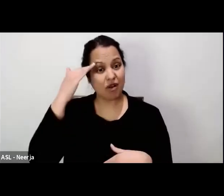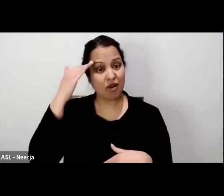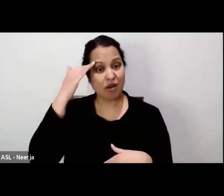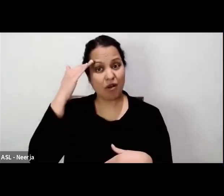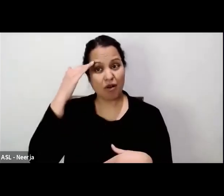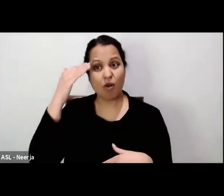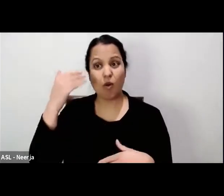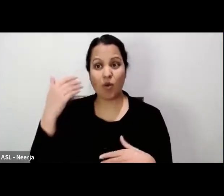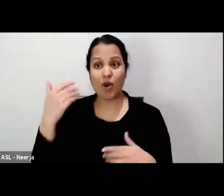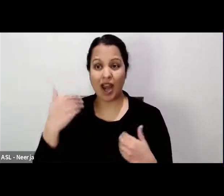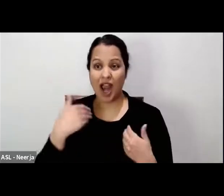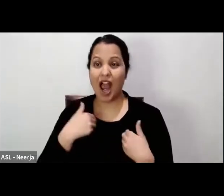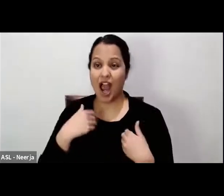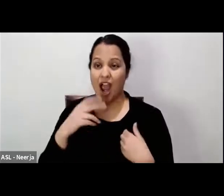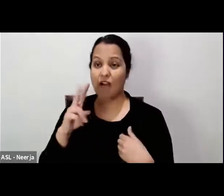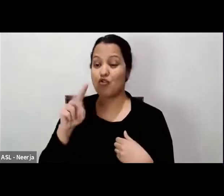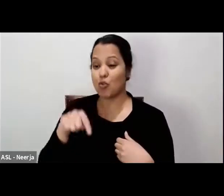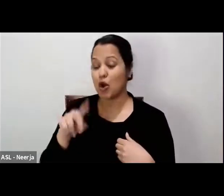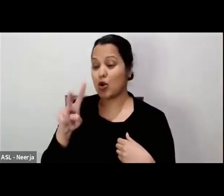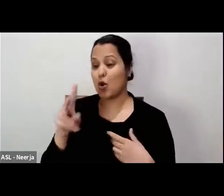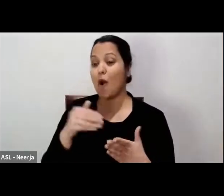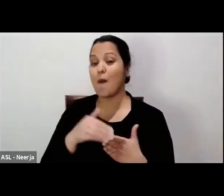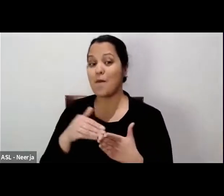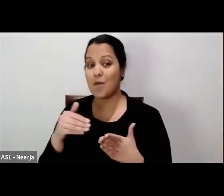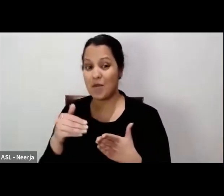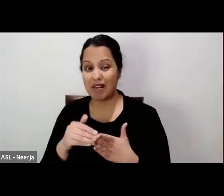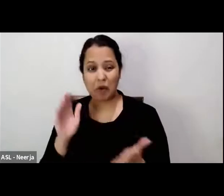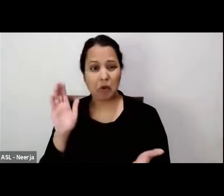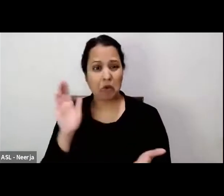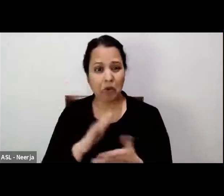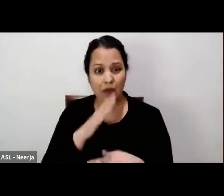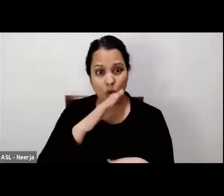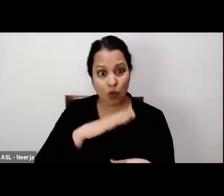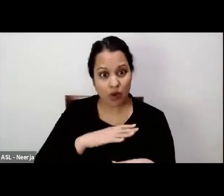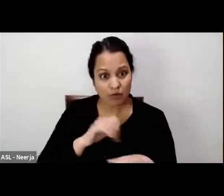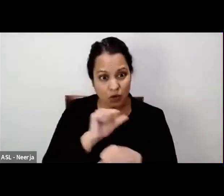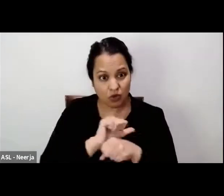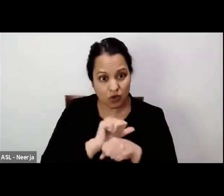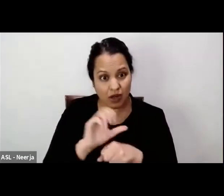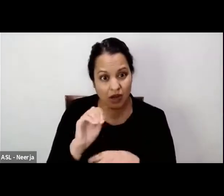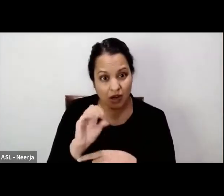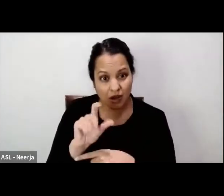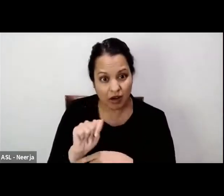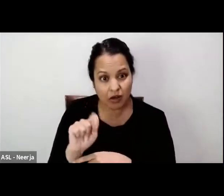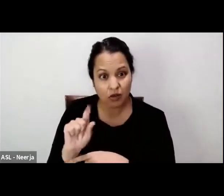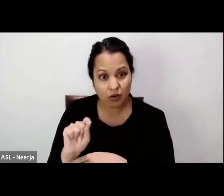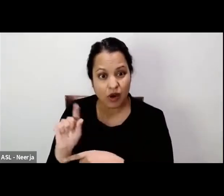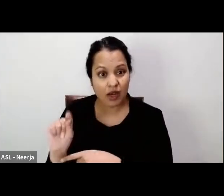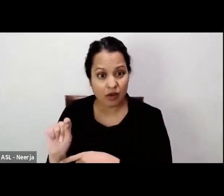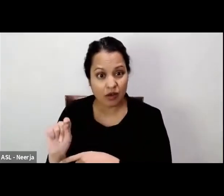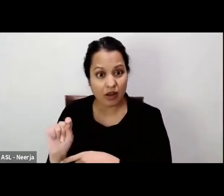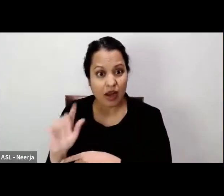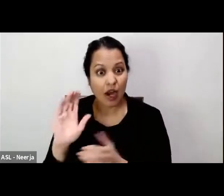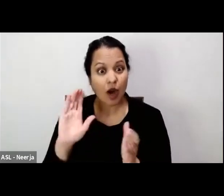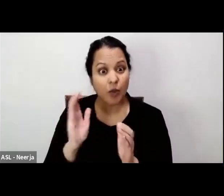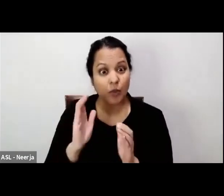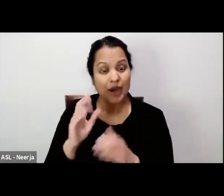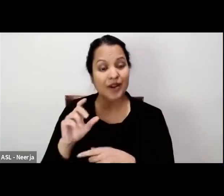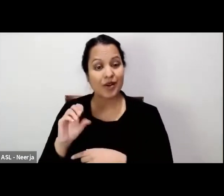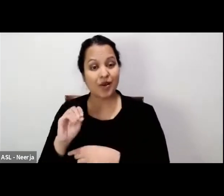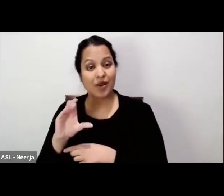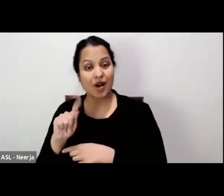were 2.2 million fewer women in the labor force in October 2020 compared to October